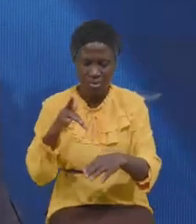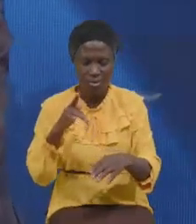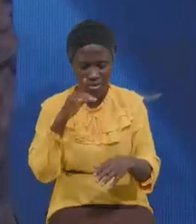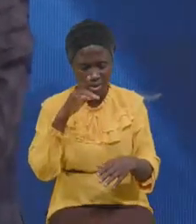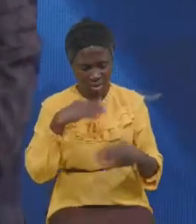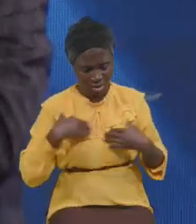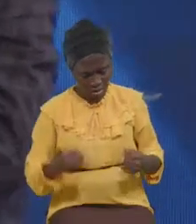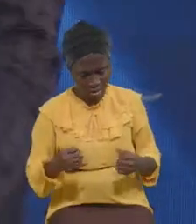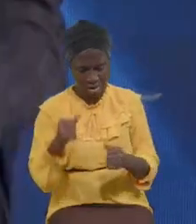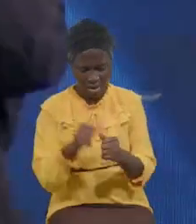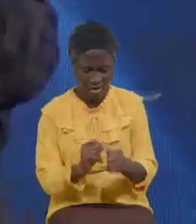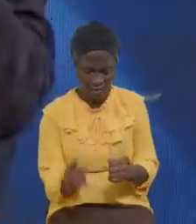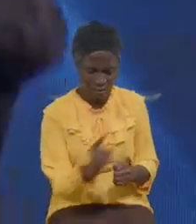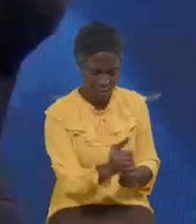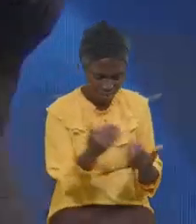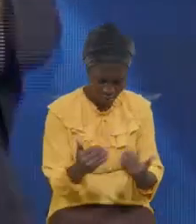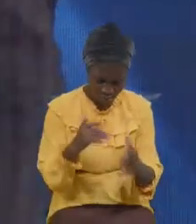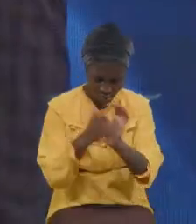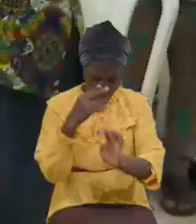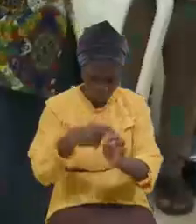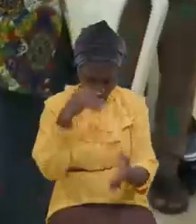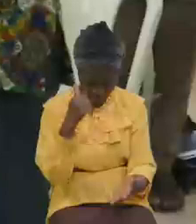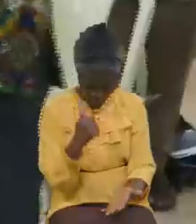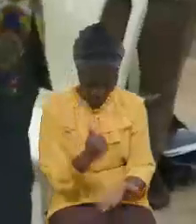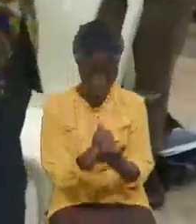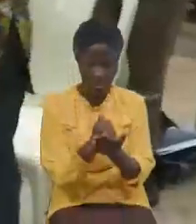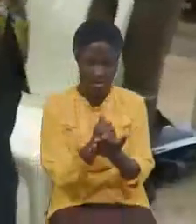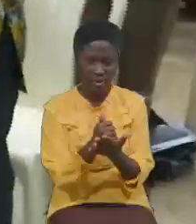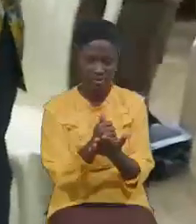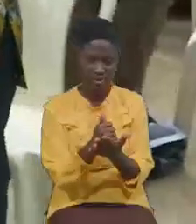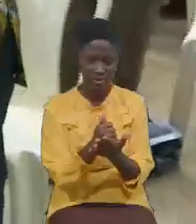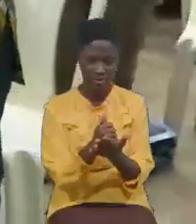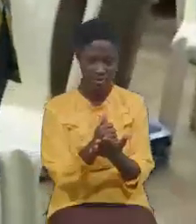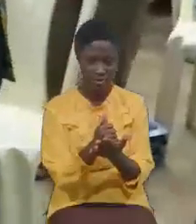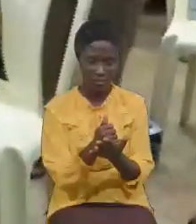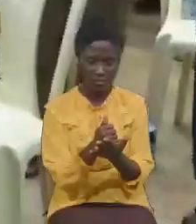heal everyone now in Jesus' name.